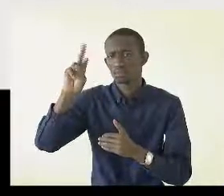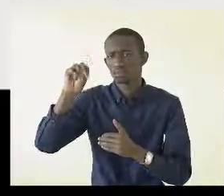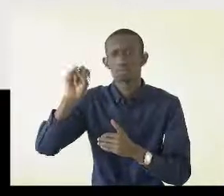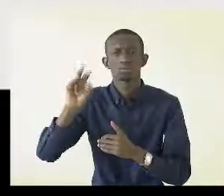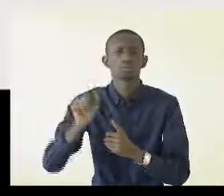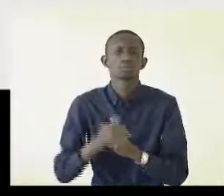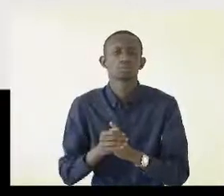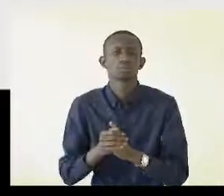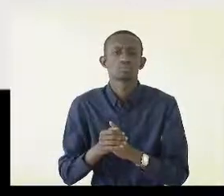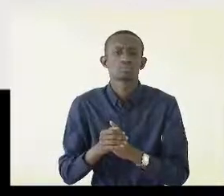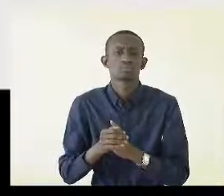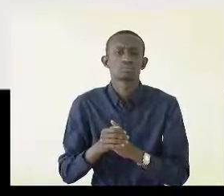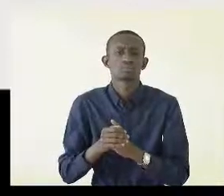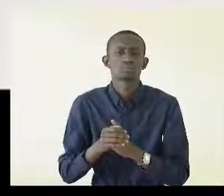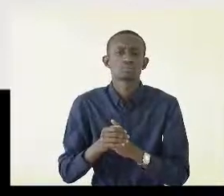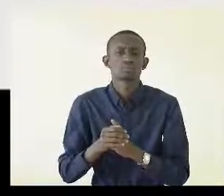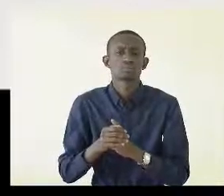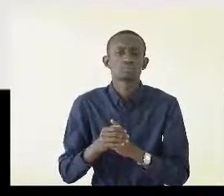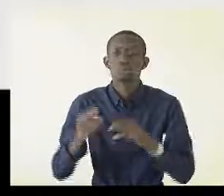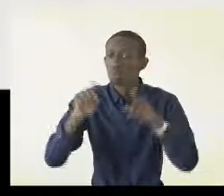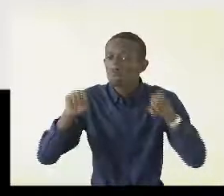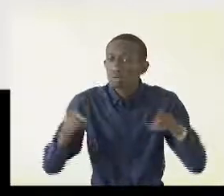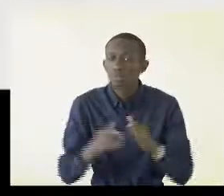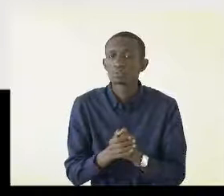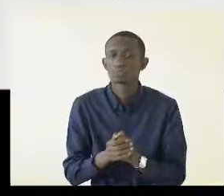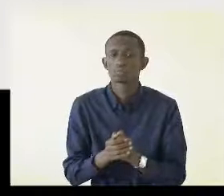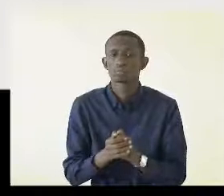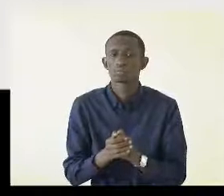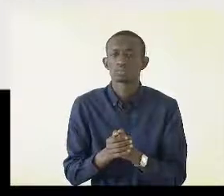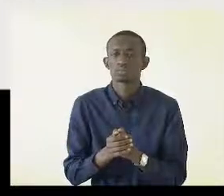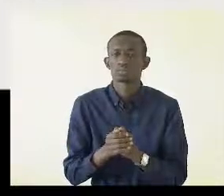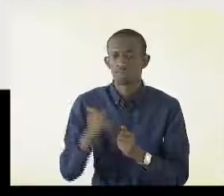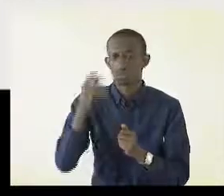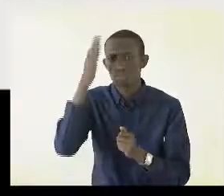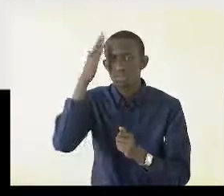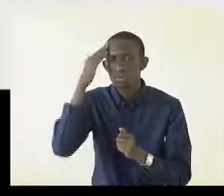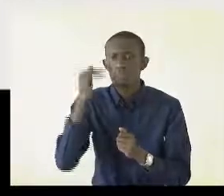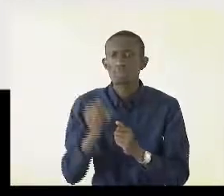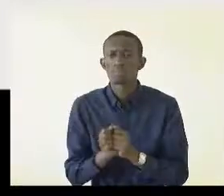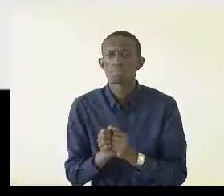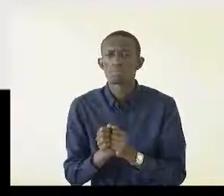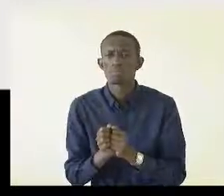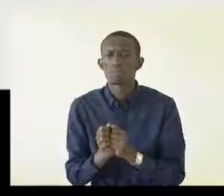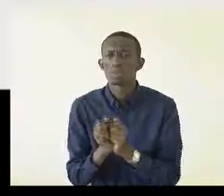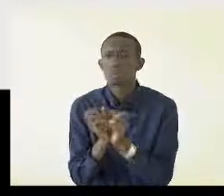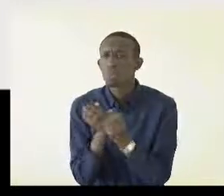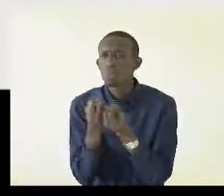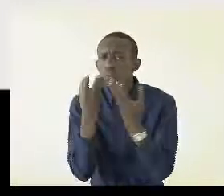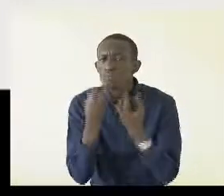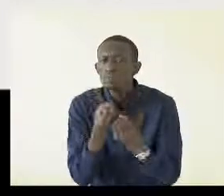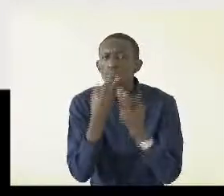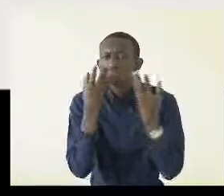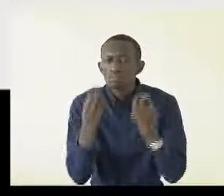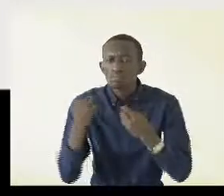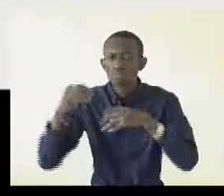flowering plant, that means it's a vascular plant that produces flowers in order to